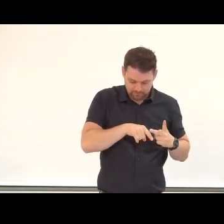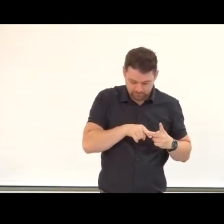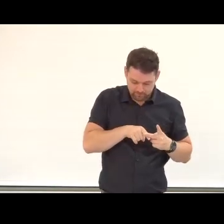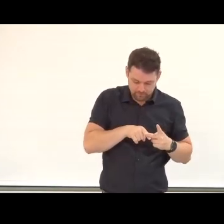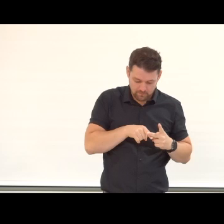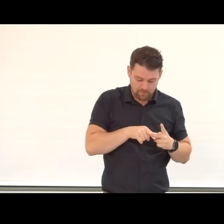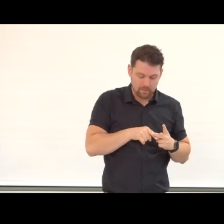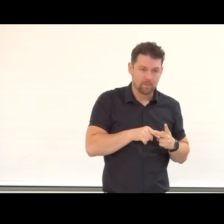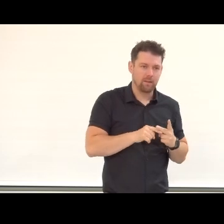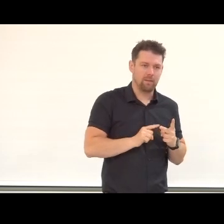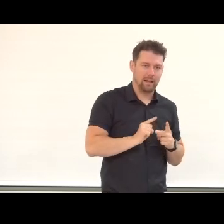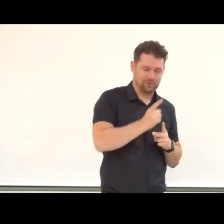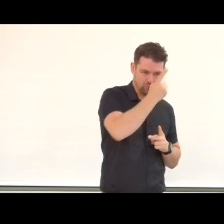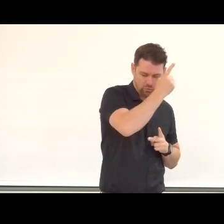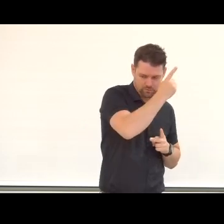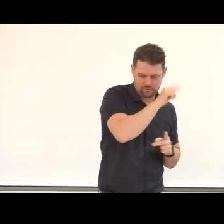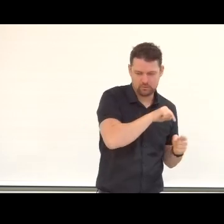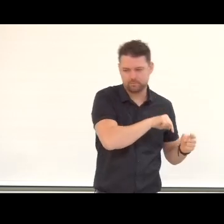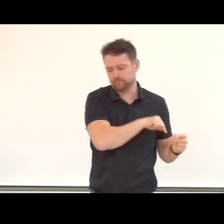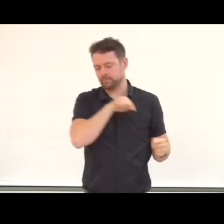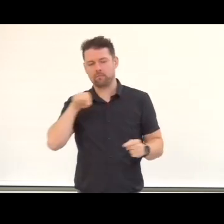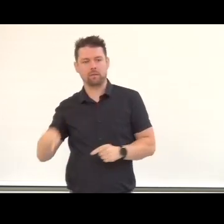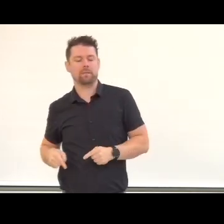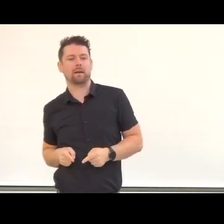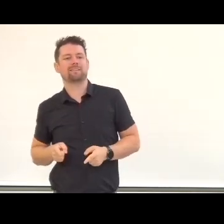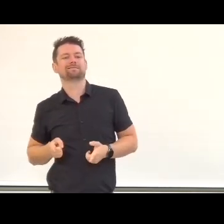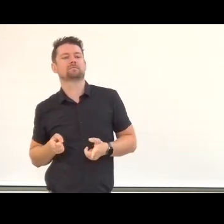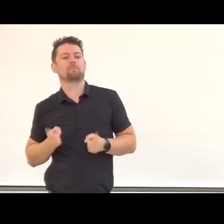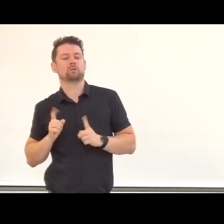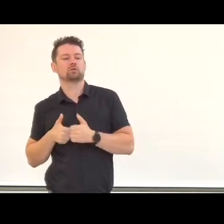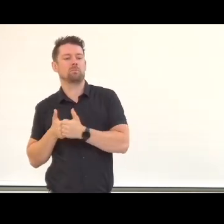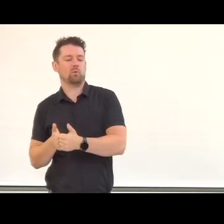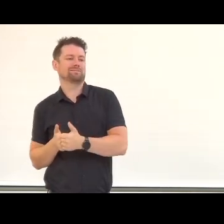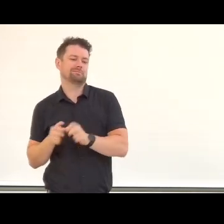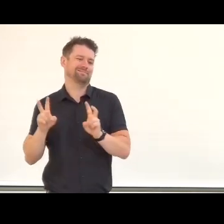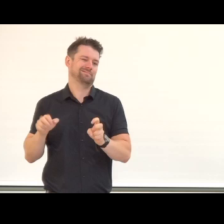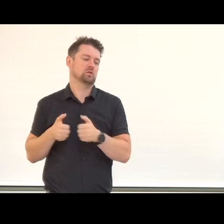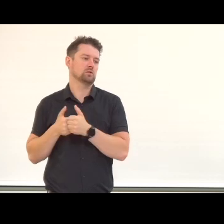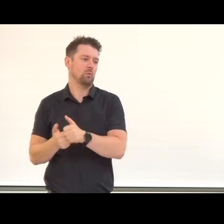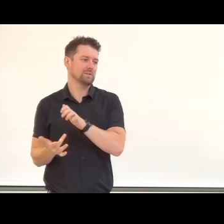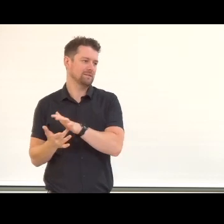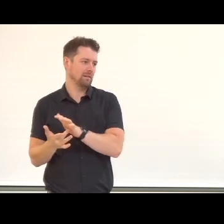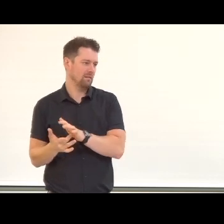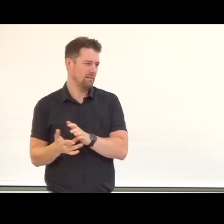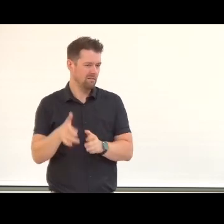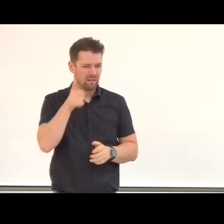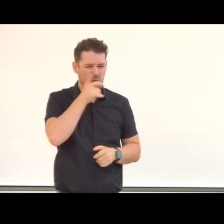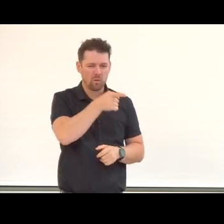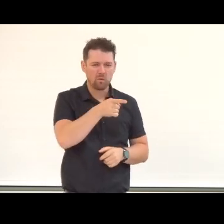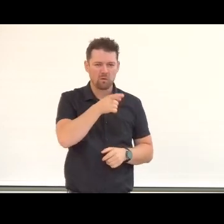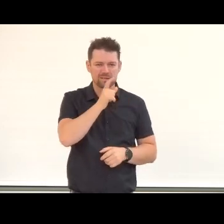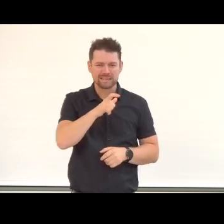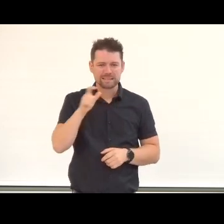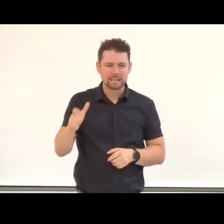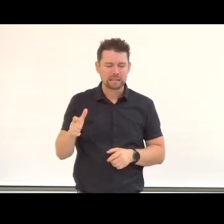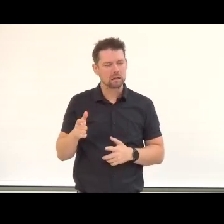Analogue astronauts on one side, and the mission support center on the other side. We call it support center, a few groups call it control center, some call